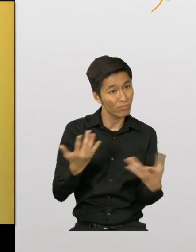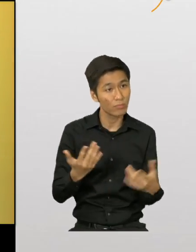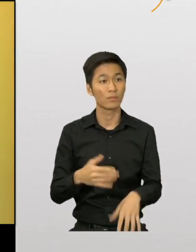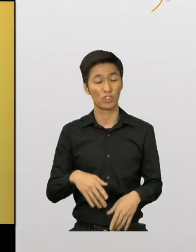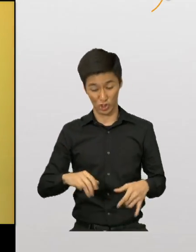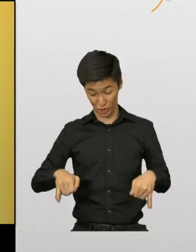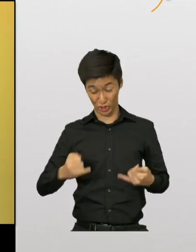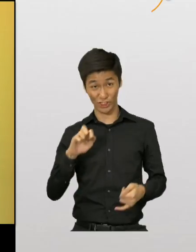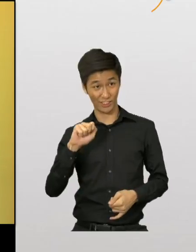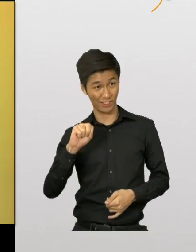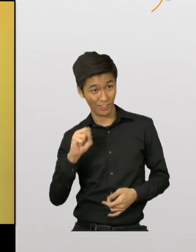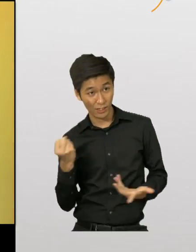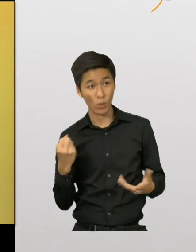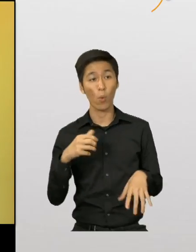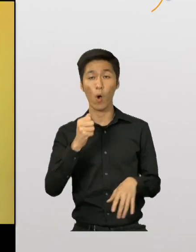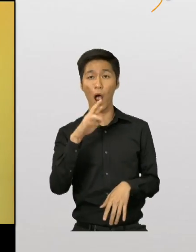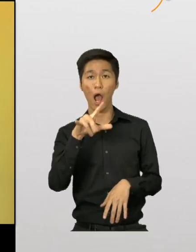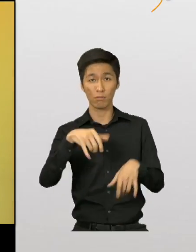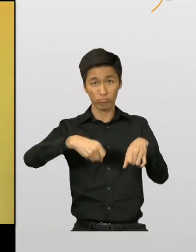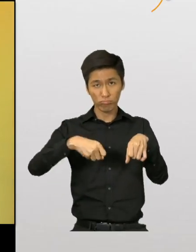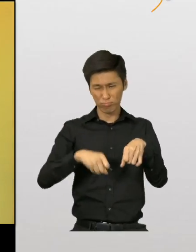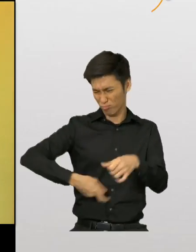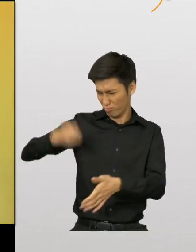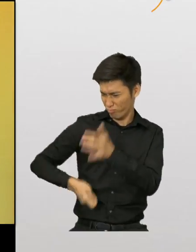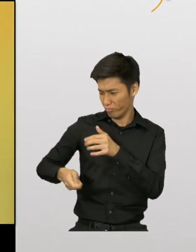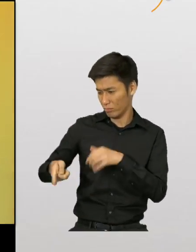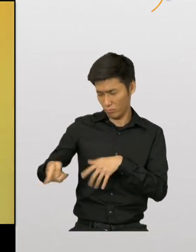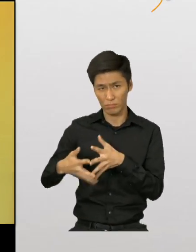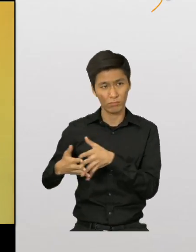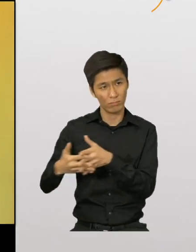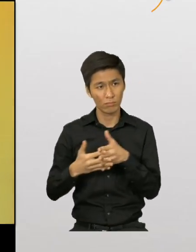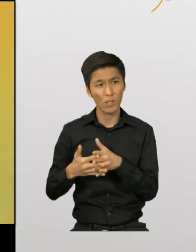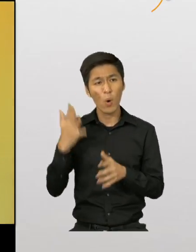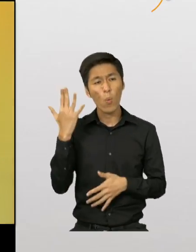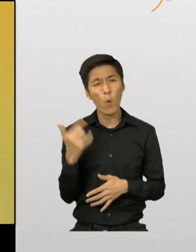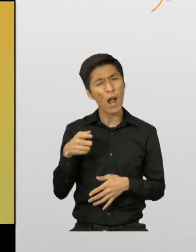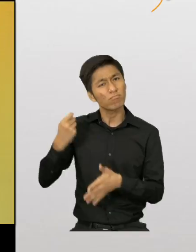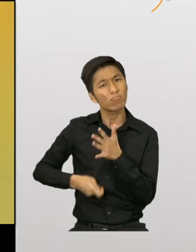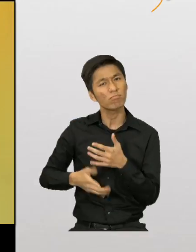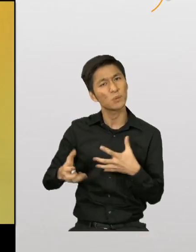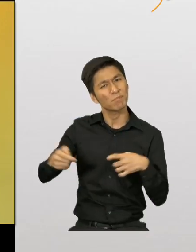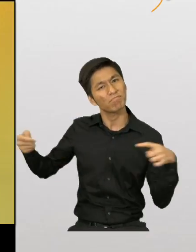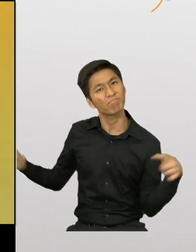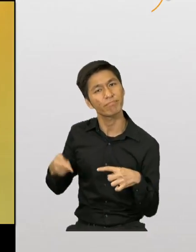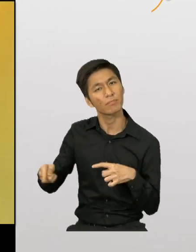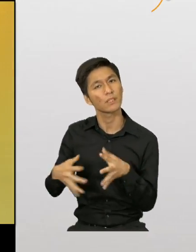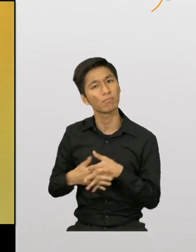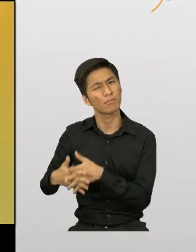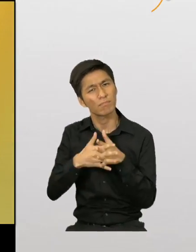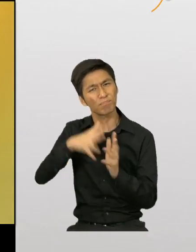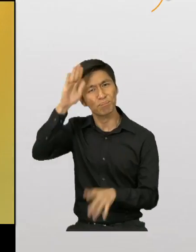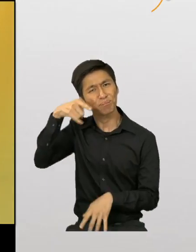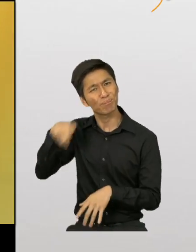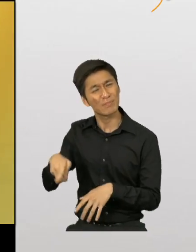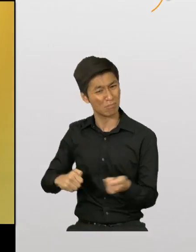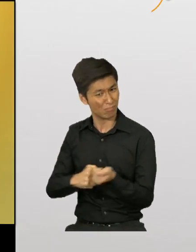jeans, and Harley-Davidson motorcycles. They want to inflict maximum pain on Trump's